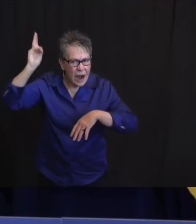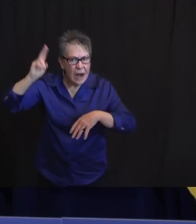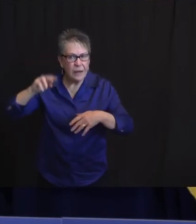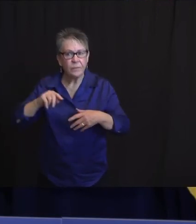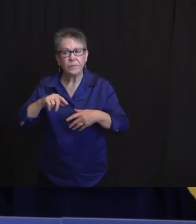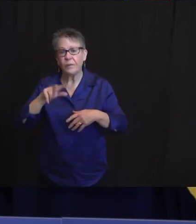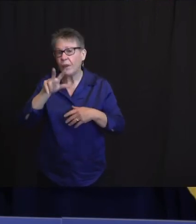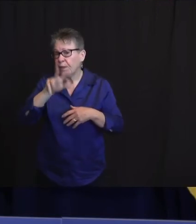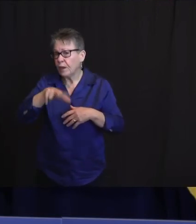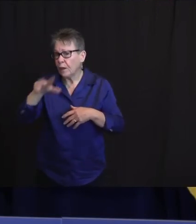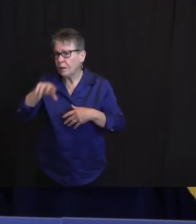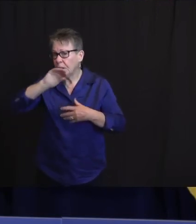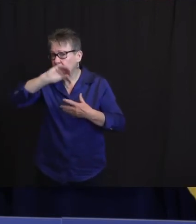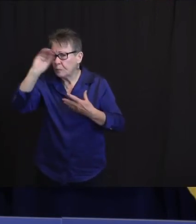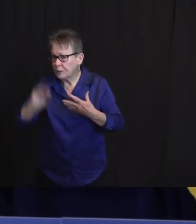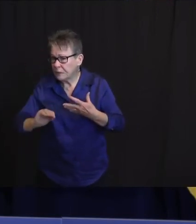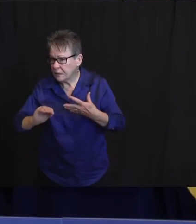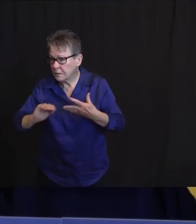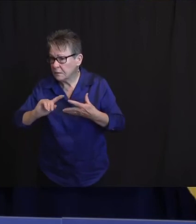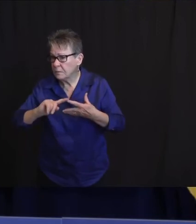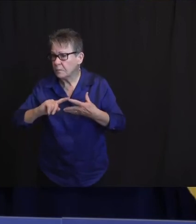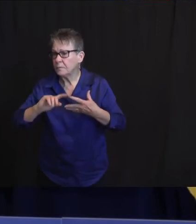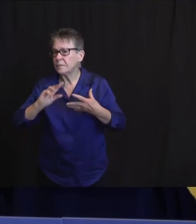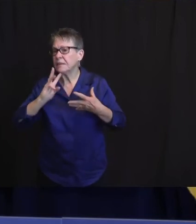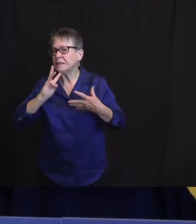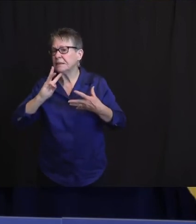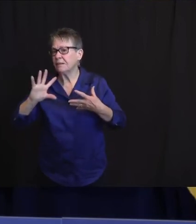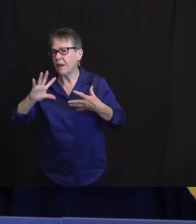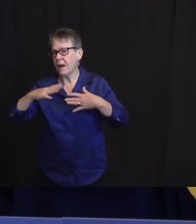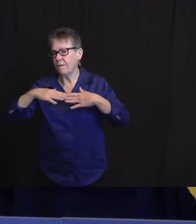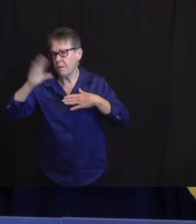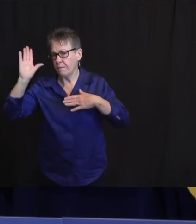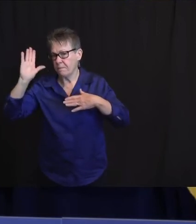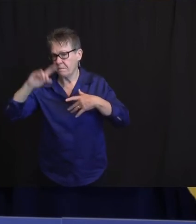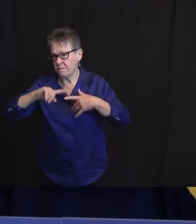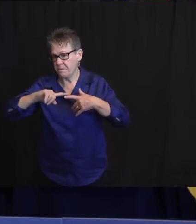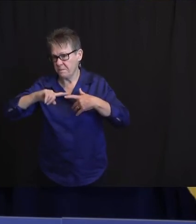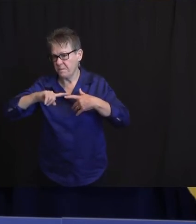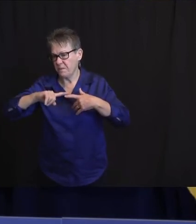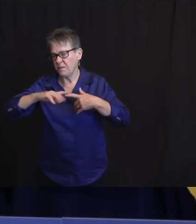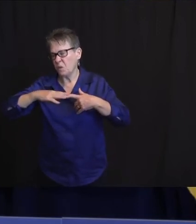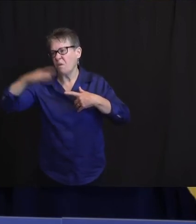33% are among those 65 years of age to 79.